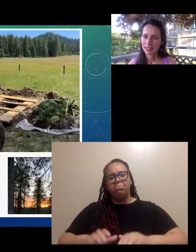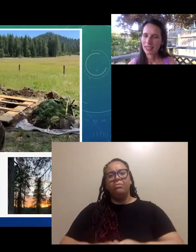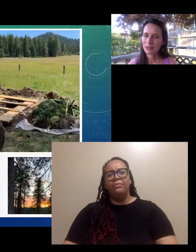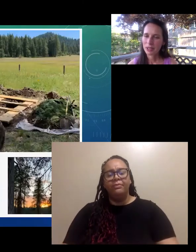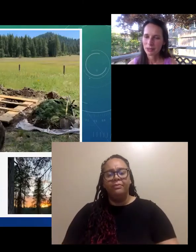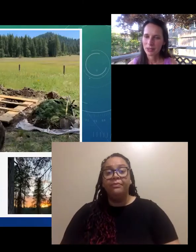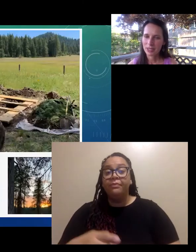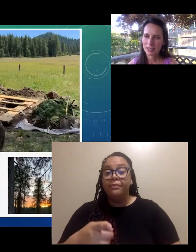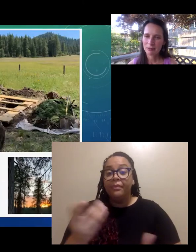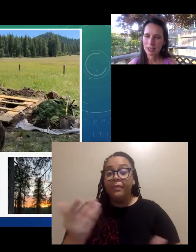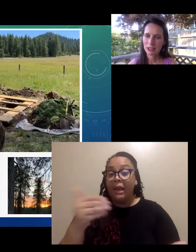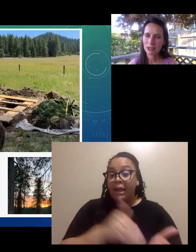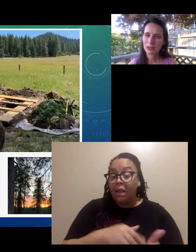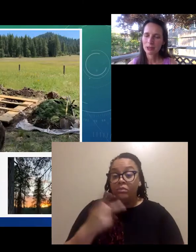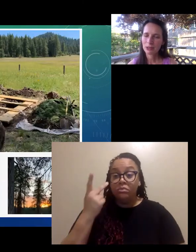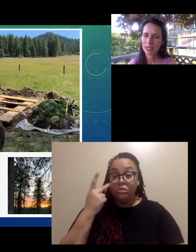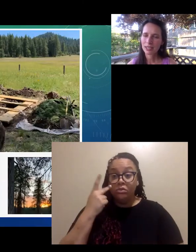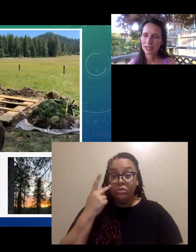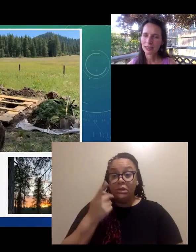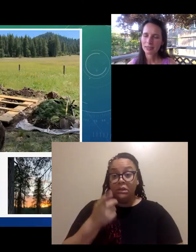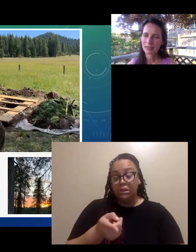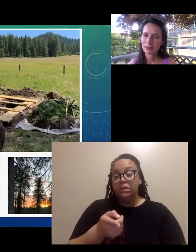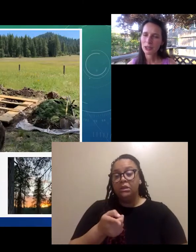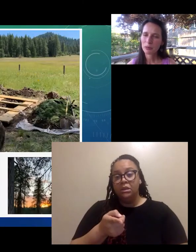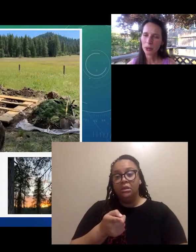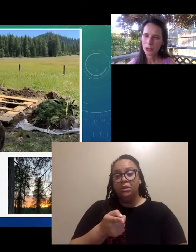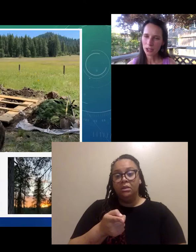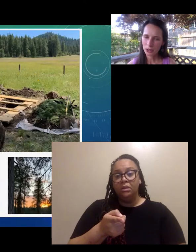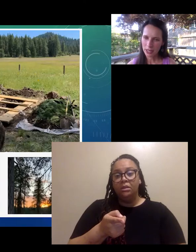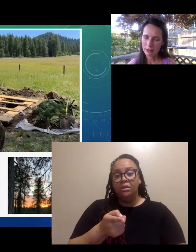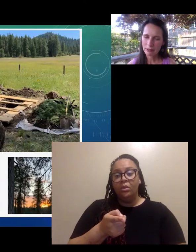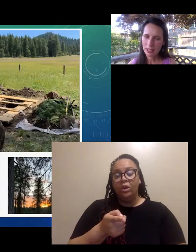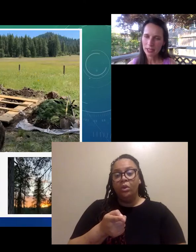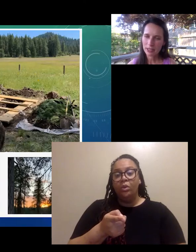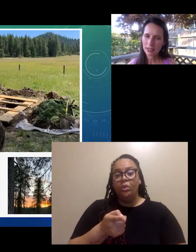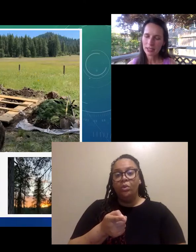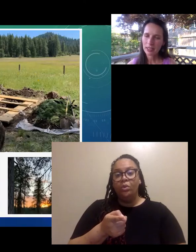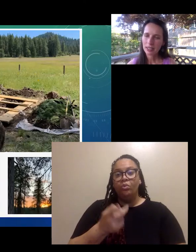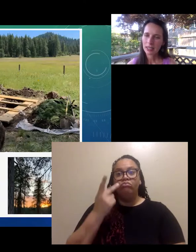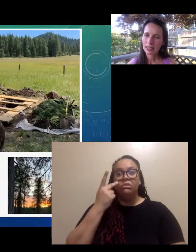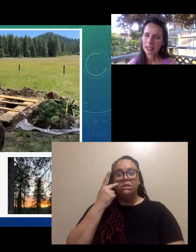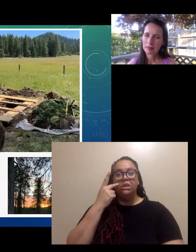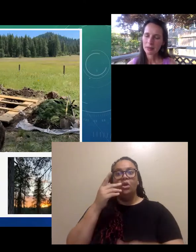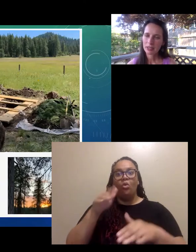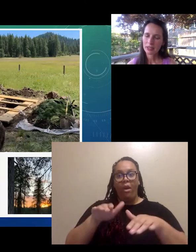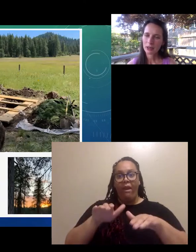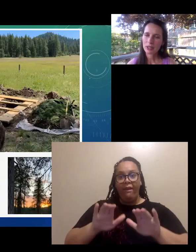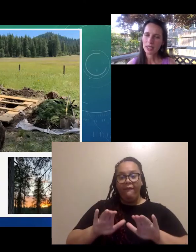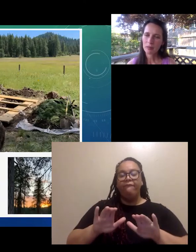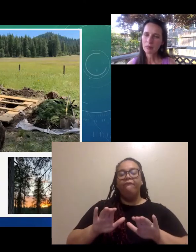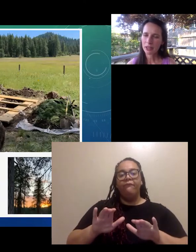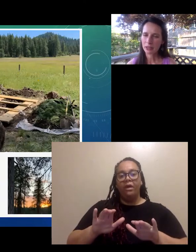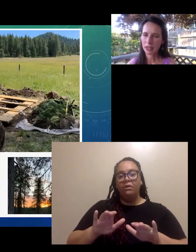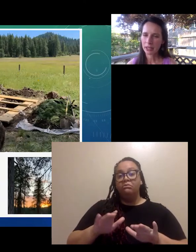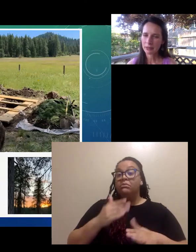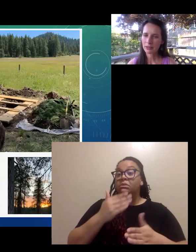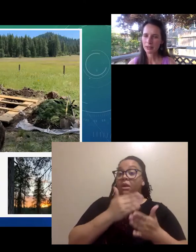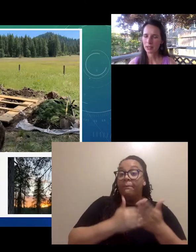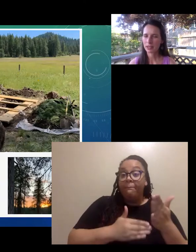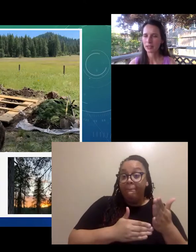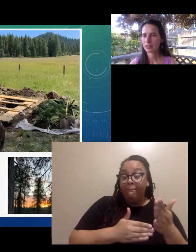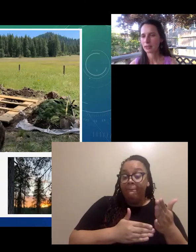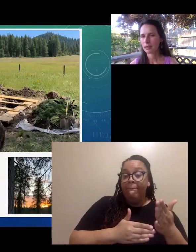And again, what you see when you, uh, when you approach a grave and, um, you know, some burial